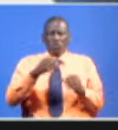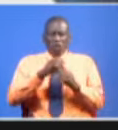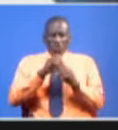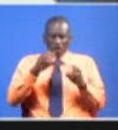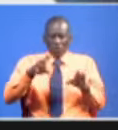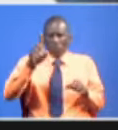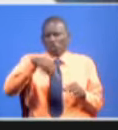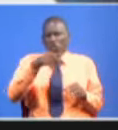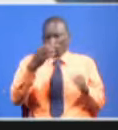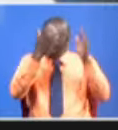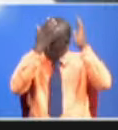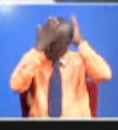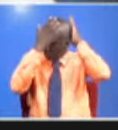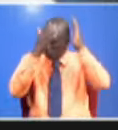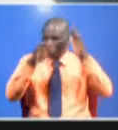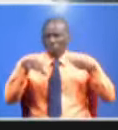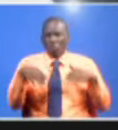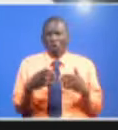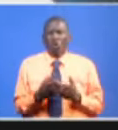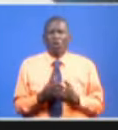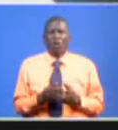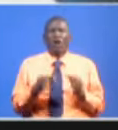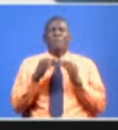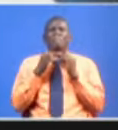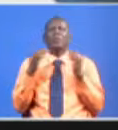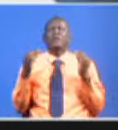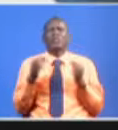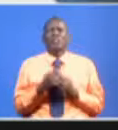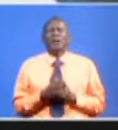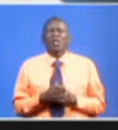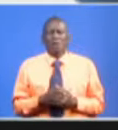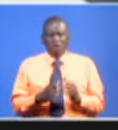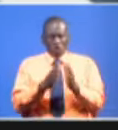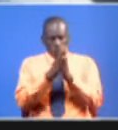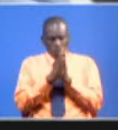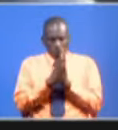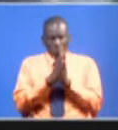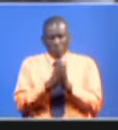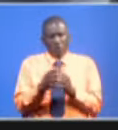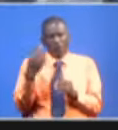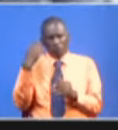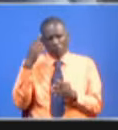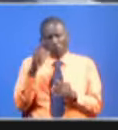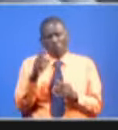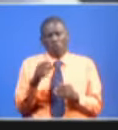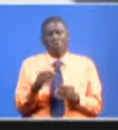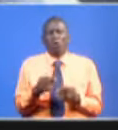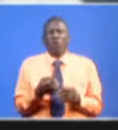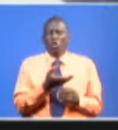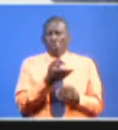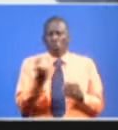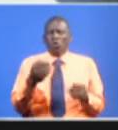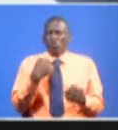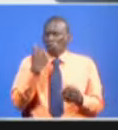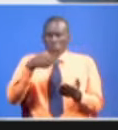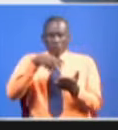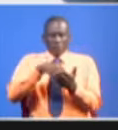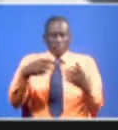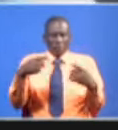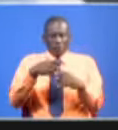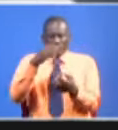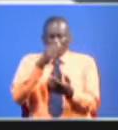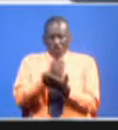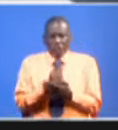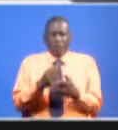or a pastor praying for those that are running for office.